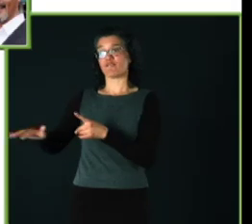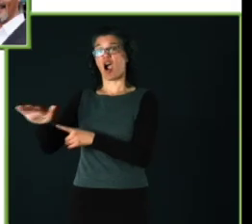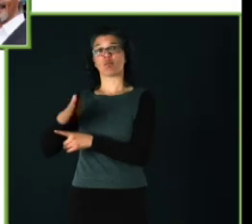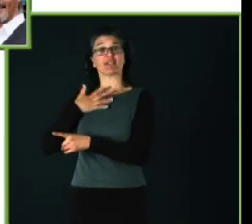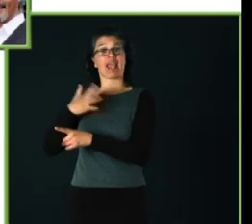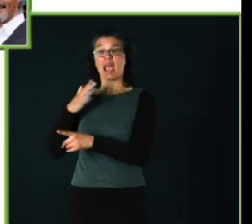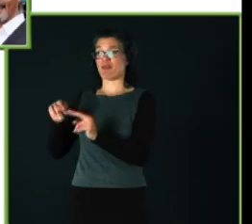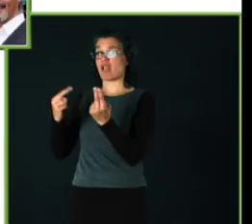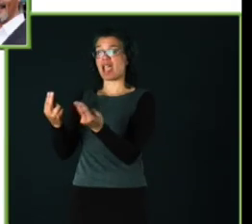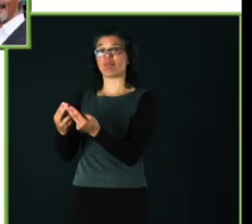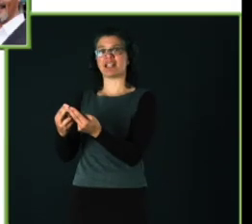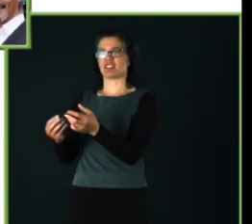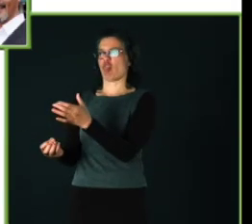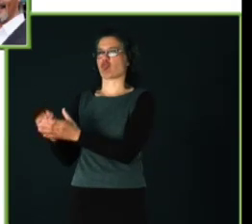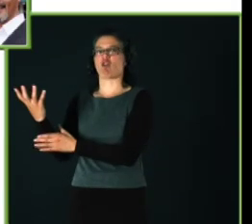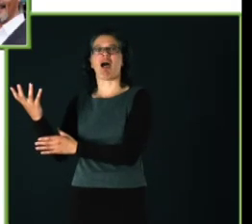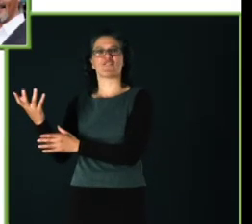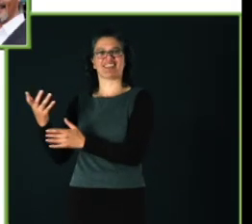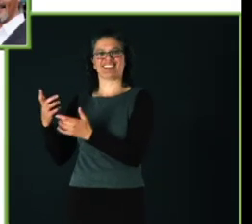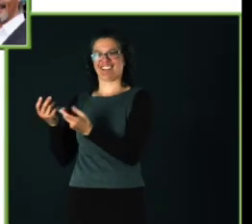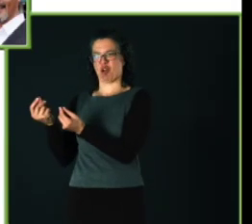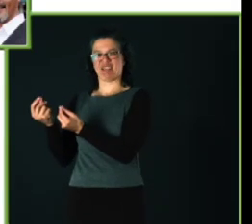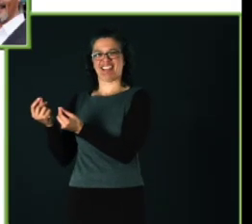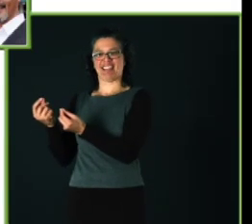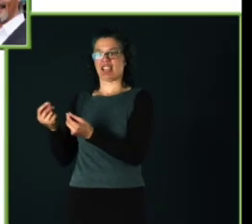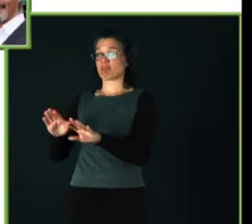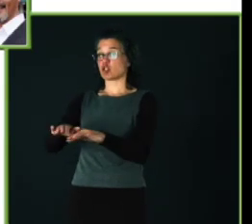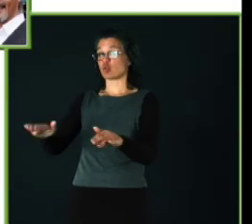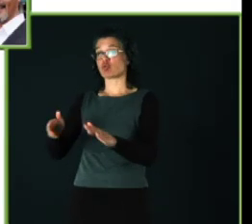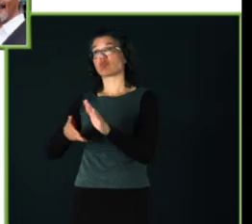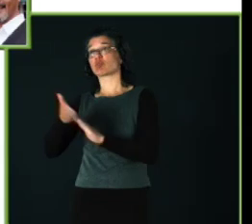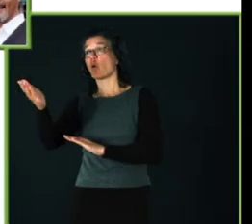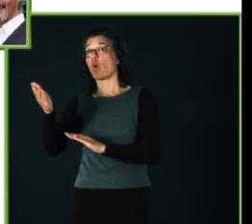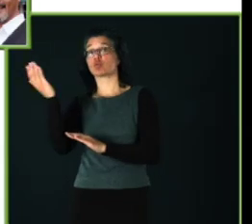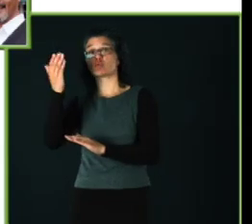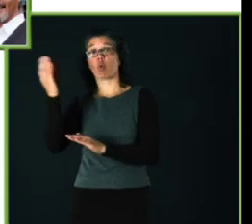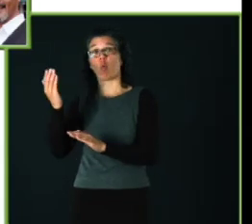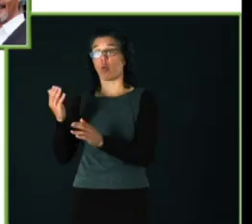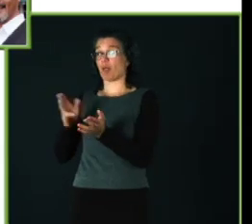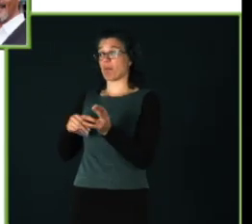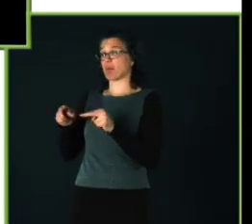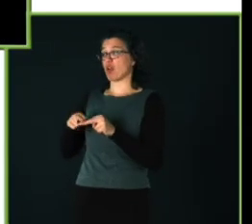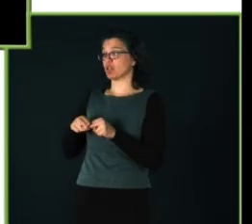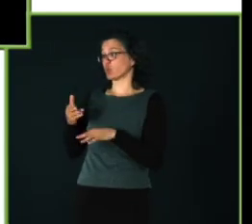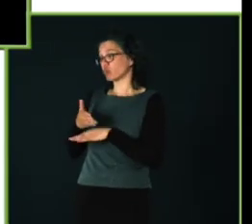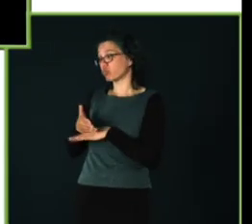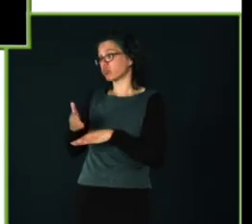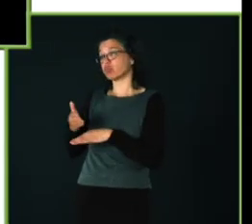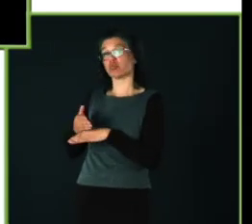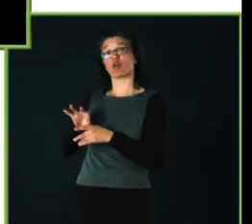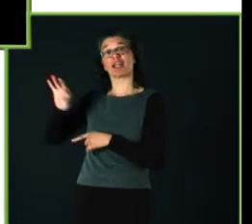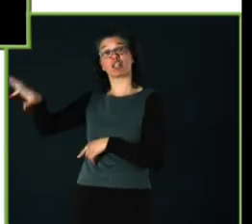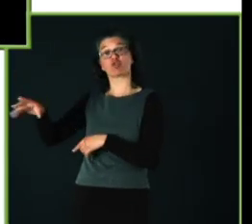thriving economy. My kids will be engaged in their learning. They'll be going to school, staying. Mum and dads will be working, contributing to the economy. That's what